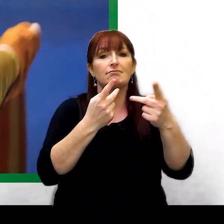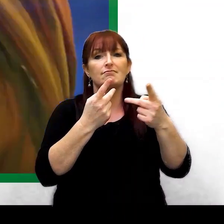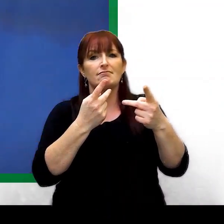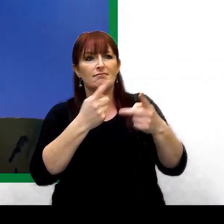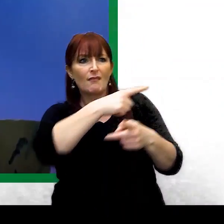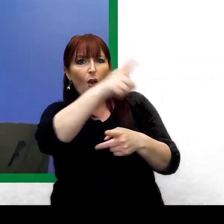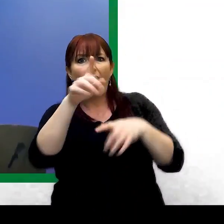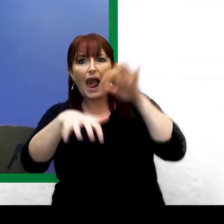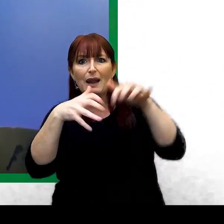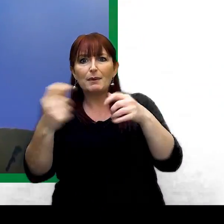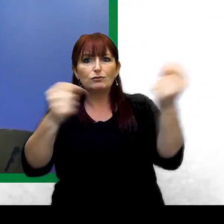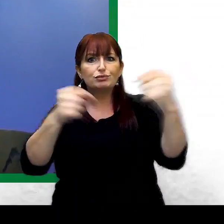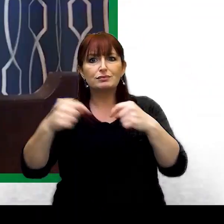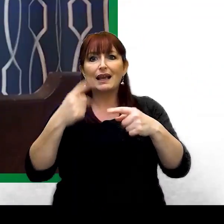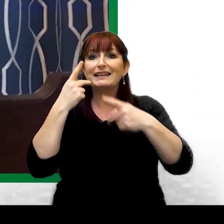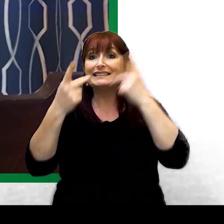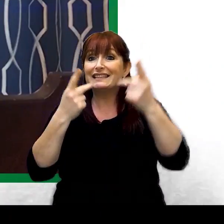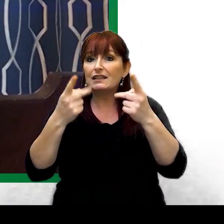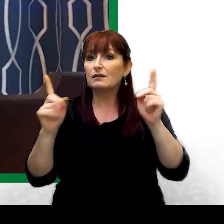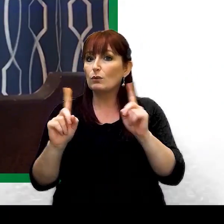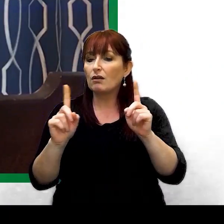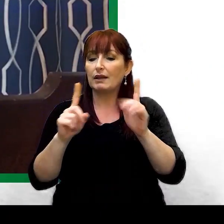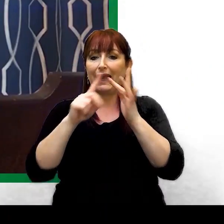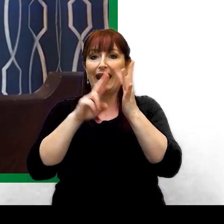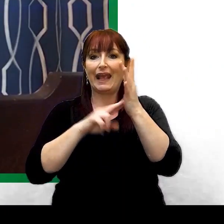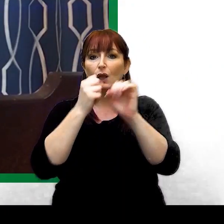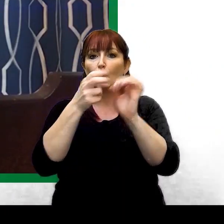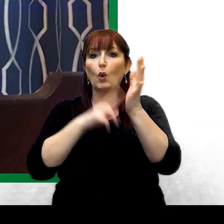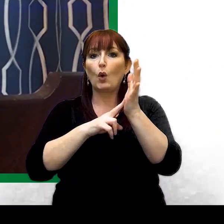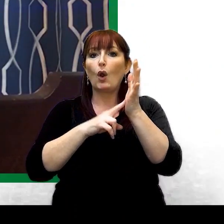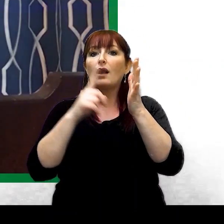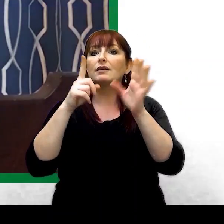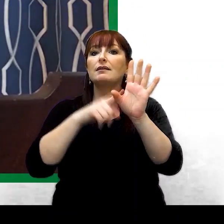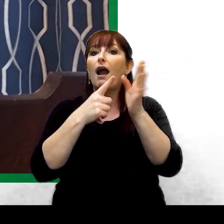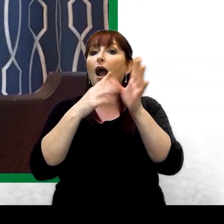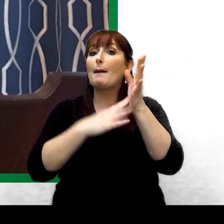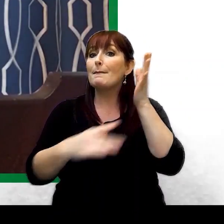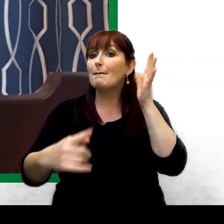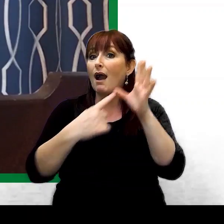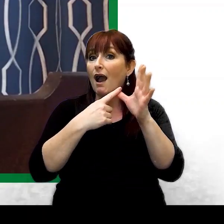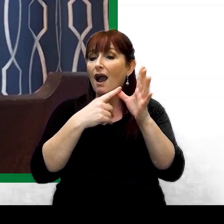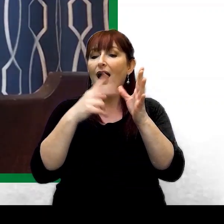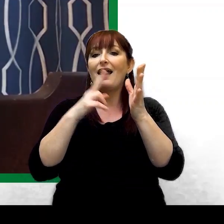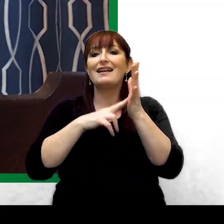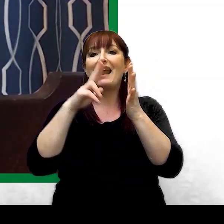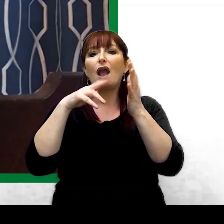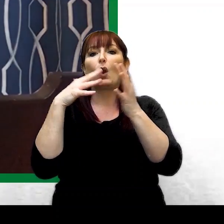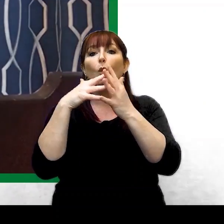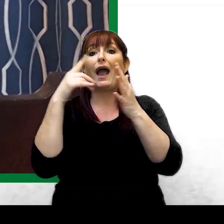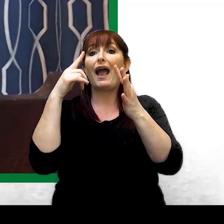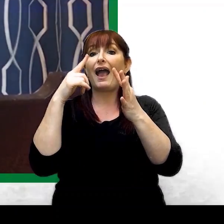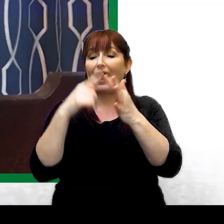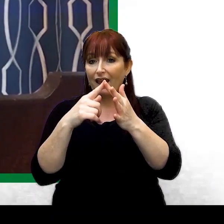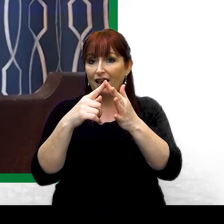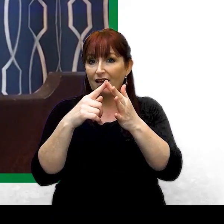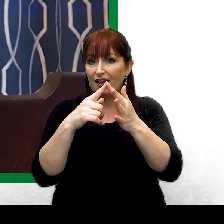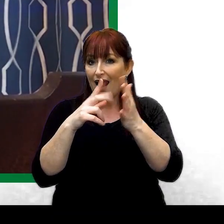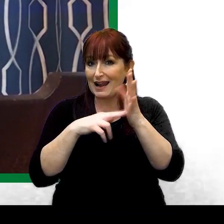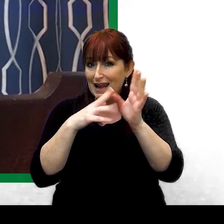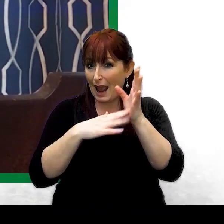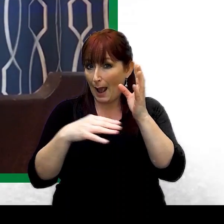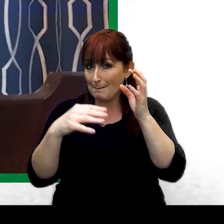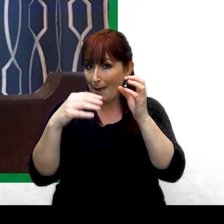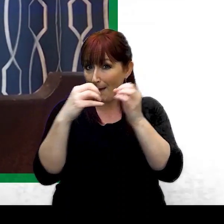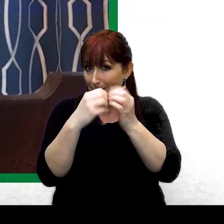the animals, sing Ingonyama Nengwe Namabala as they process to Pride Rock to celebrate the birth of Simba.